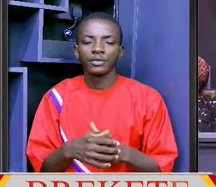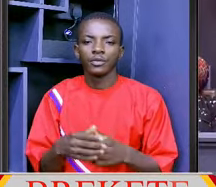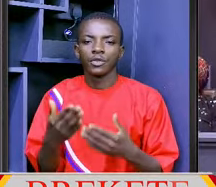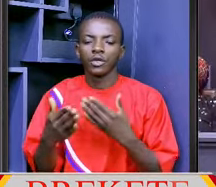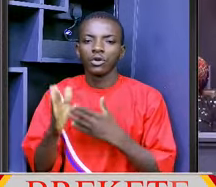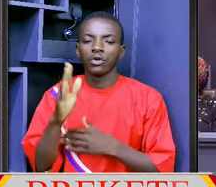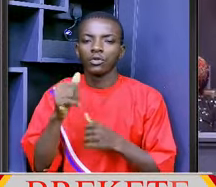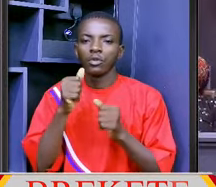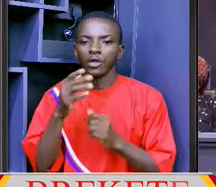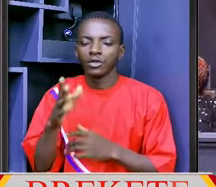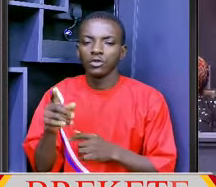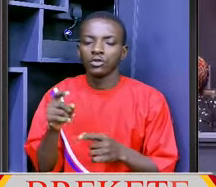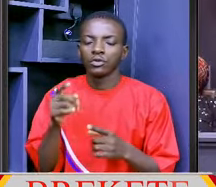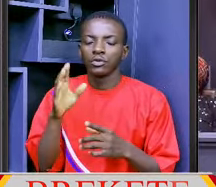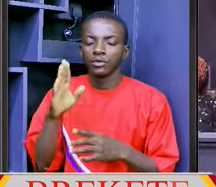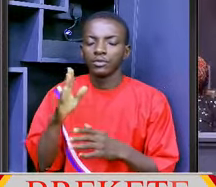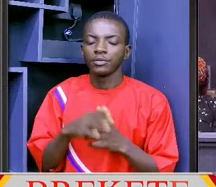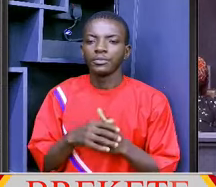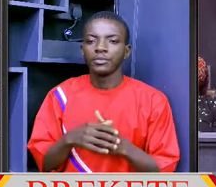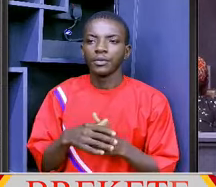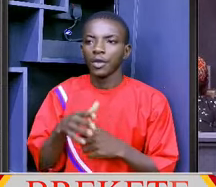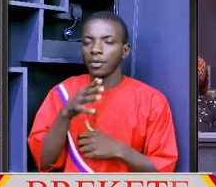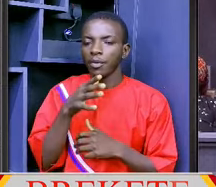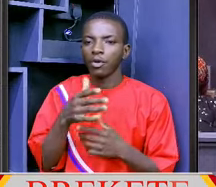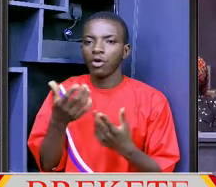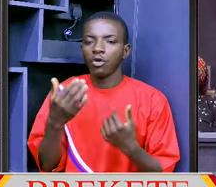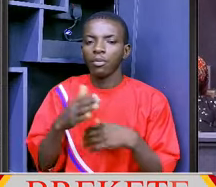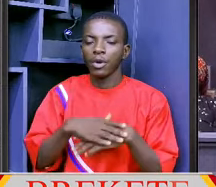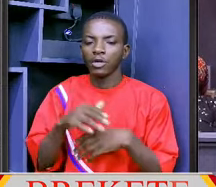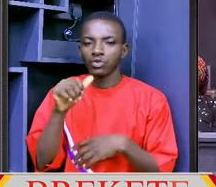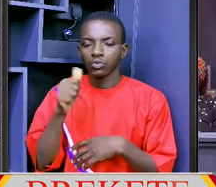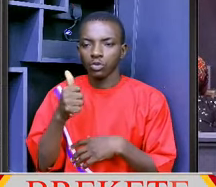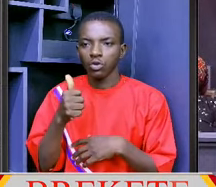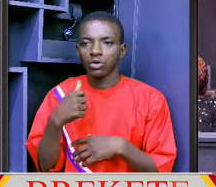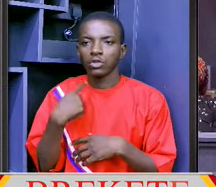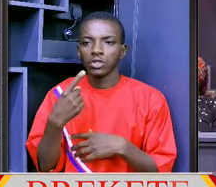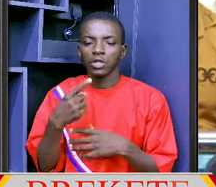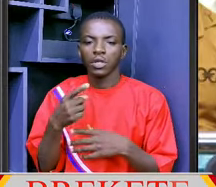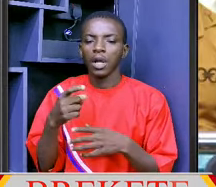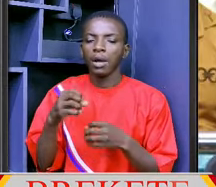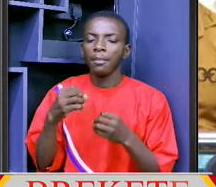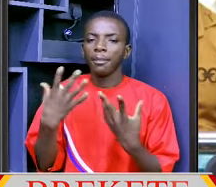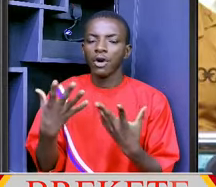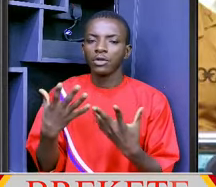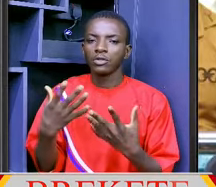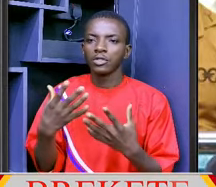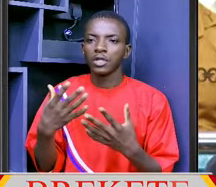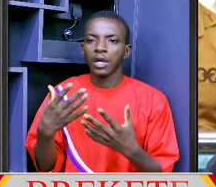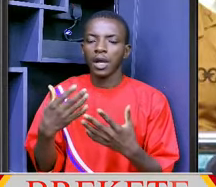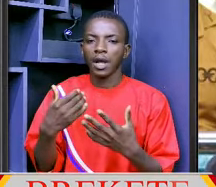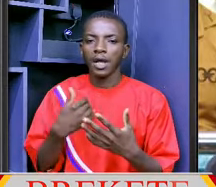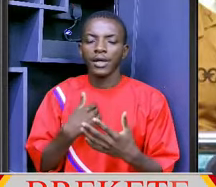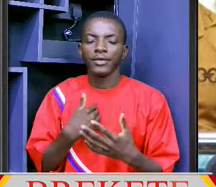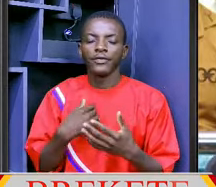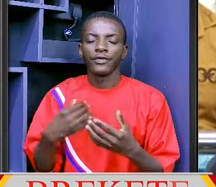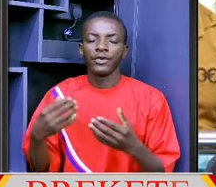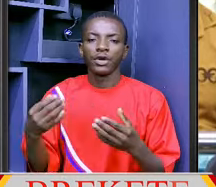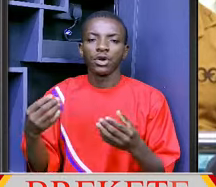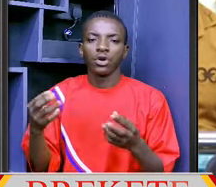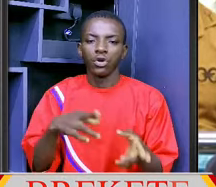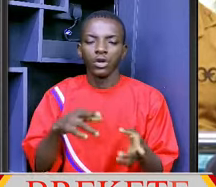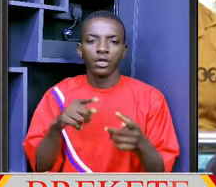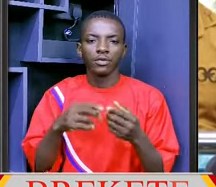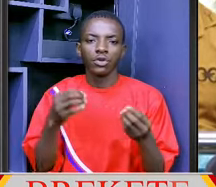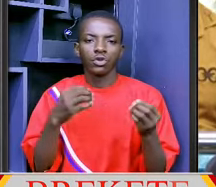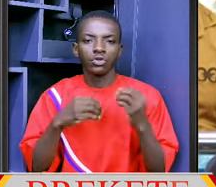God reward you, sir. Amen. Madam, yes, sir. You come back tomorrow and tell us exactly how much has already